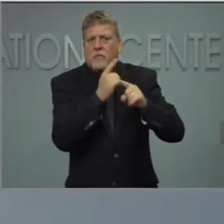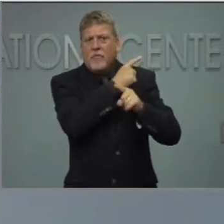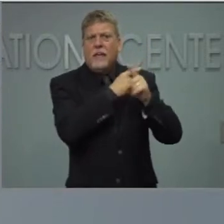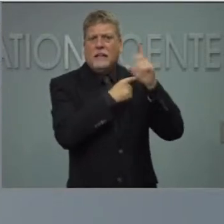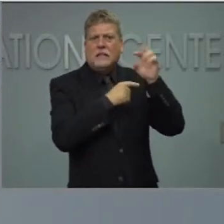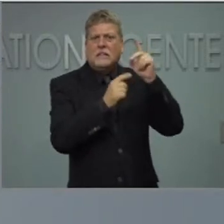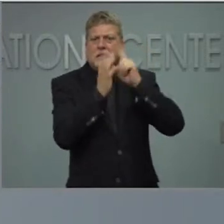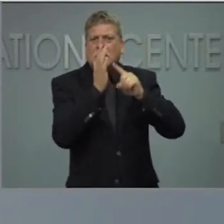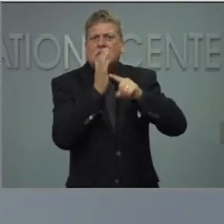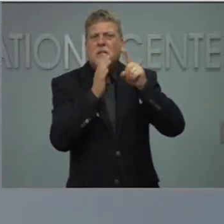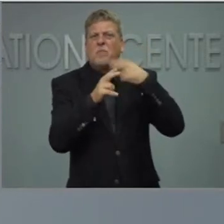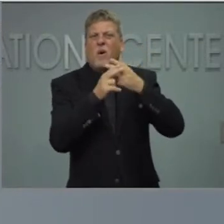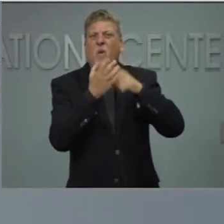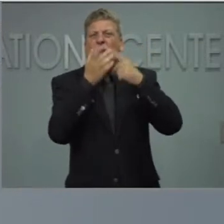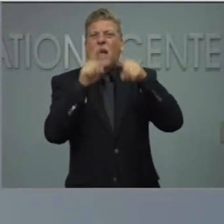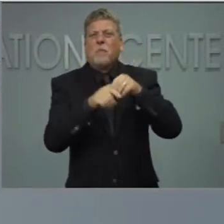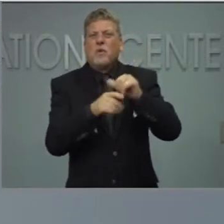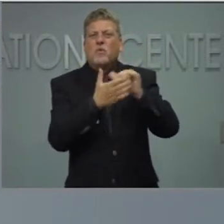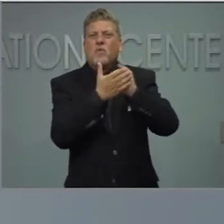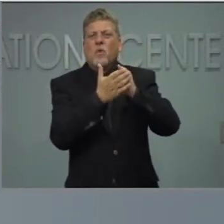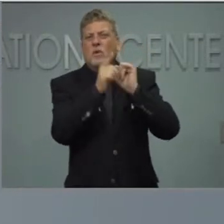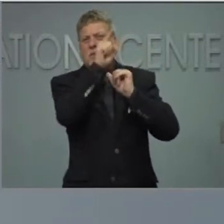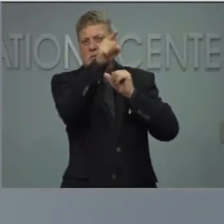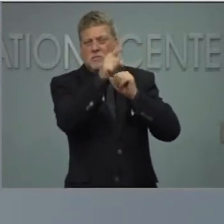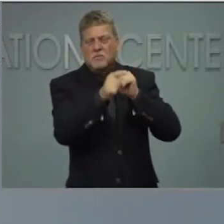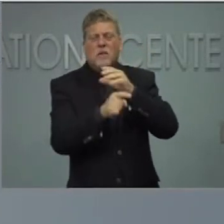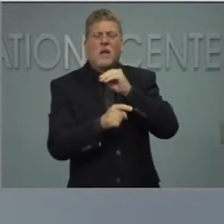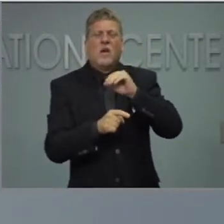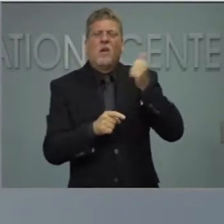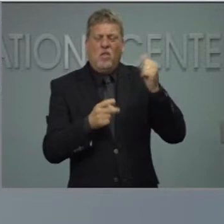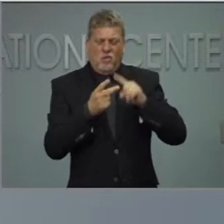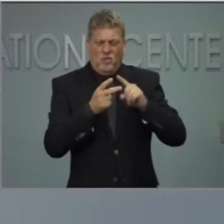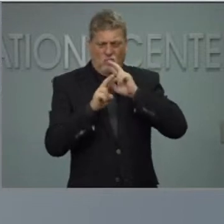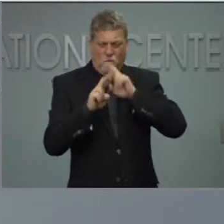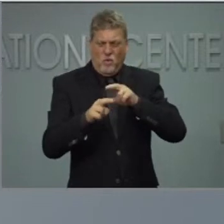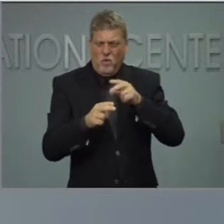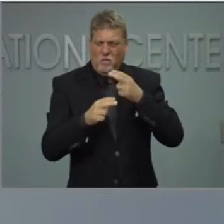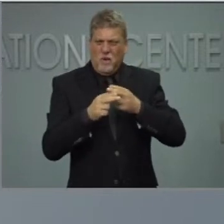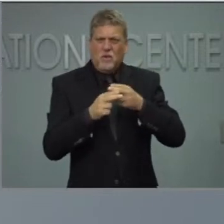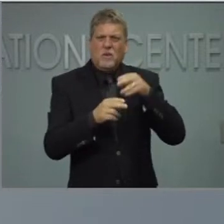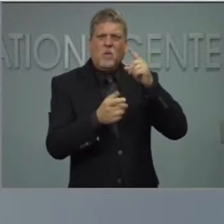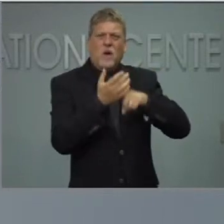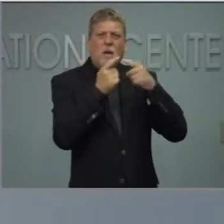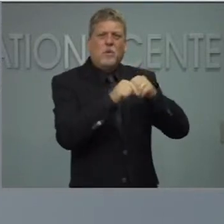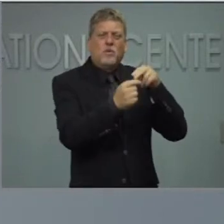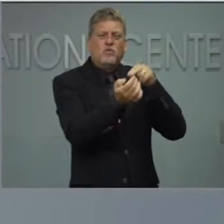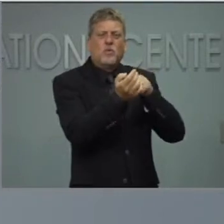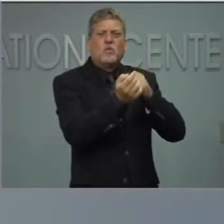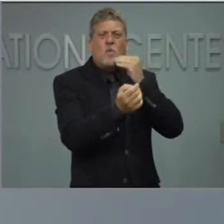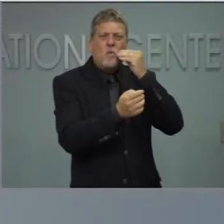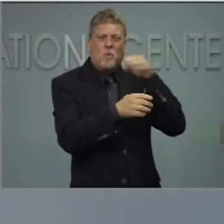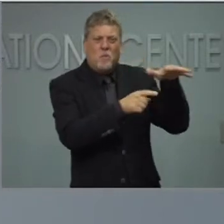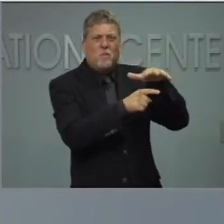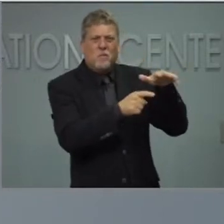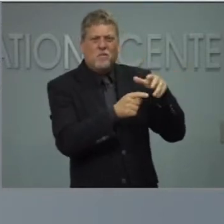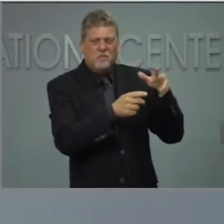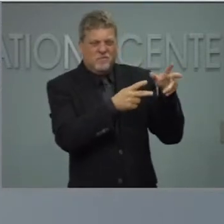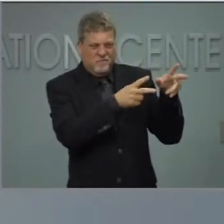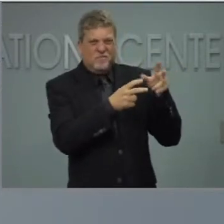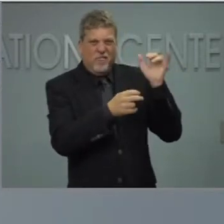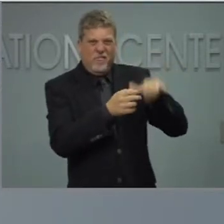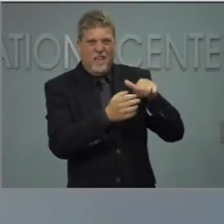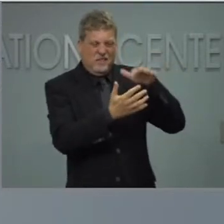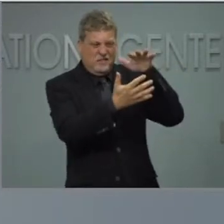one in a long-term care facility, so we look at these studies to help inform us to